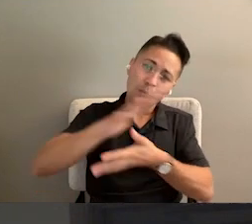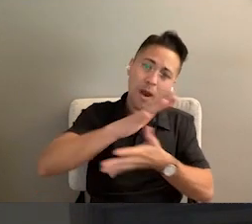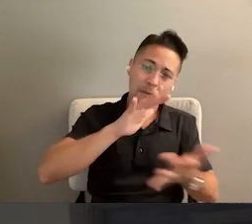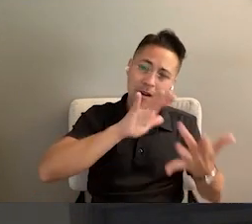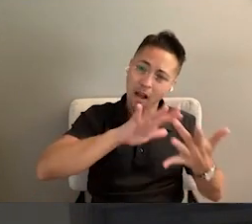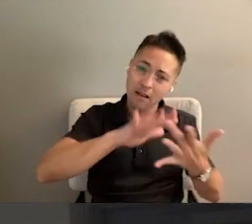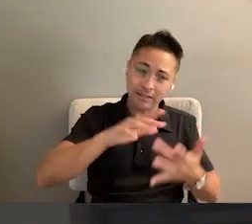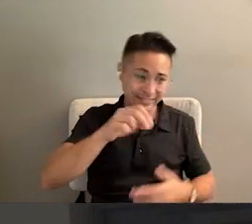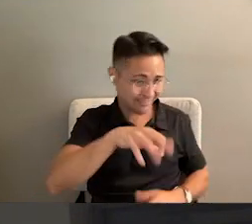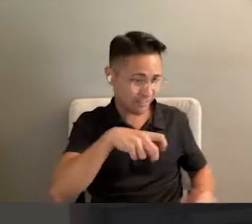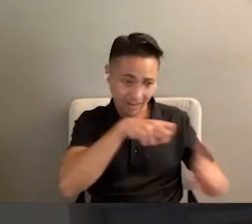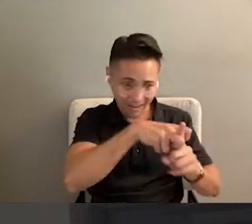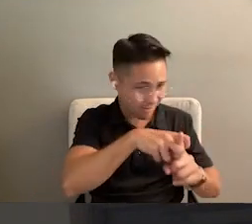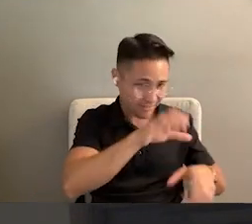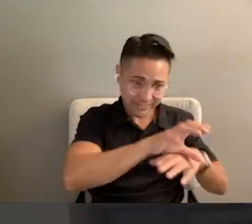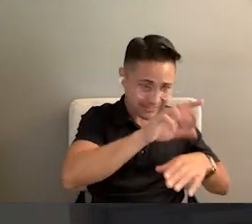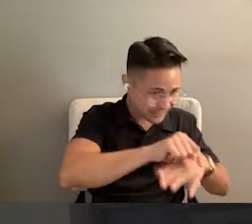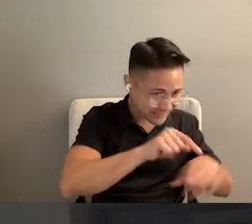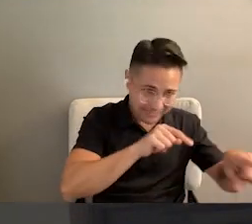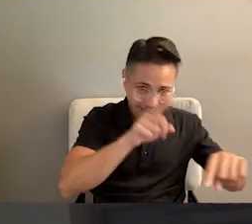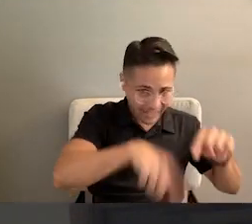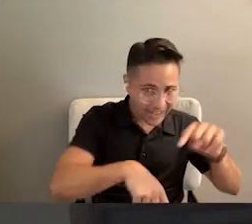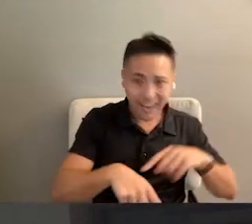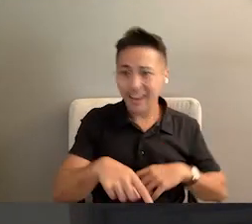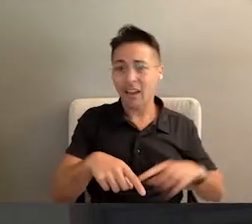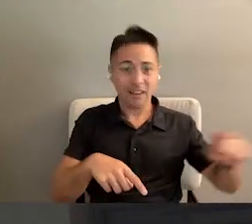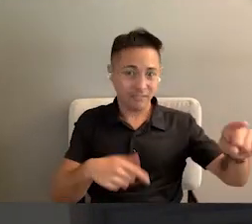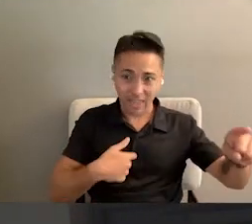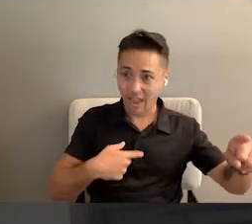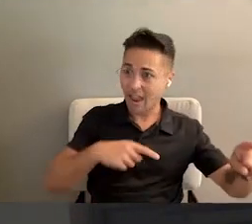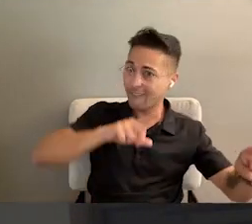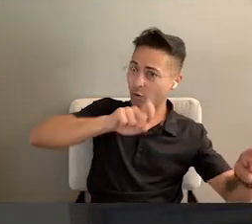they are there to help. They're your primary contact. If you